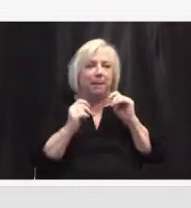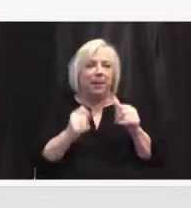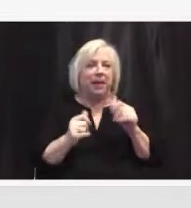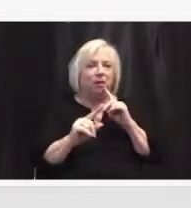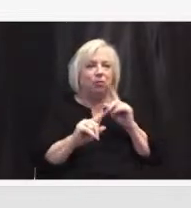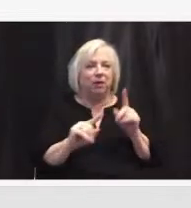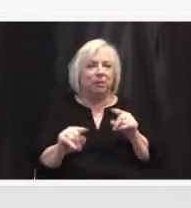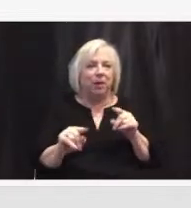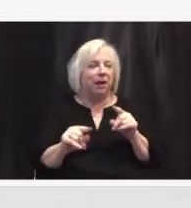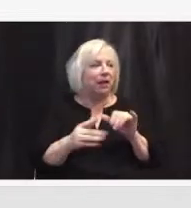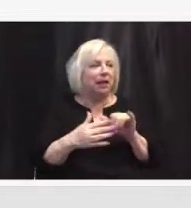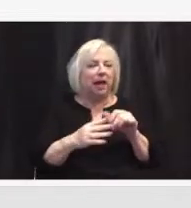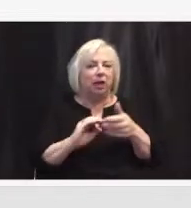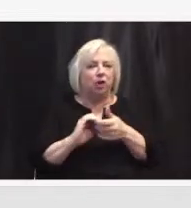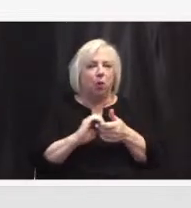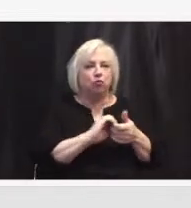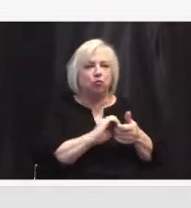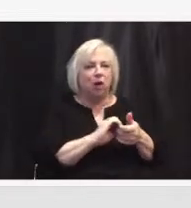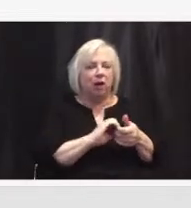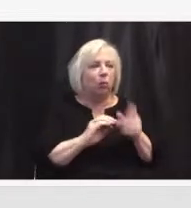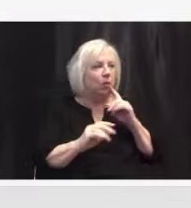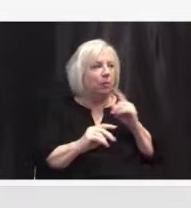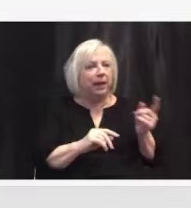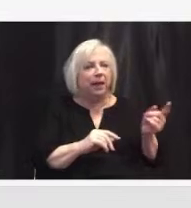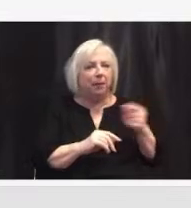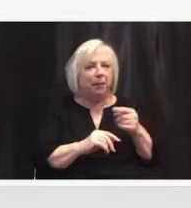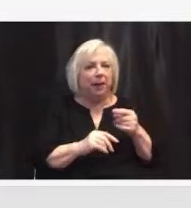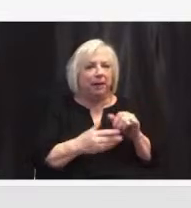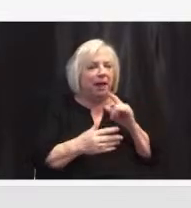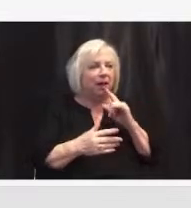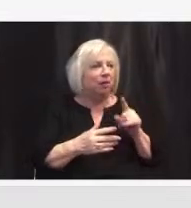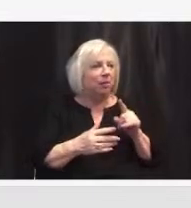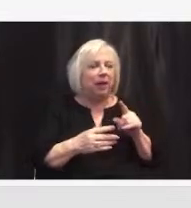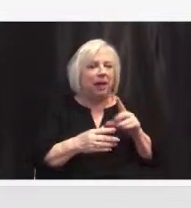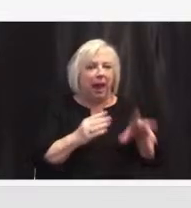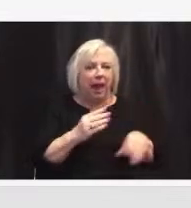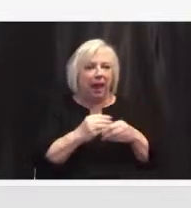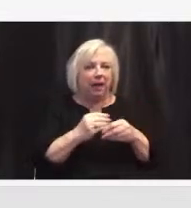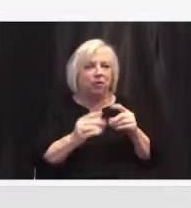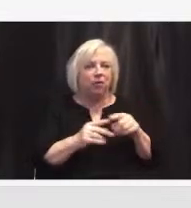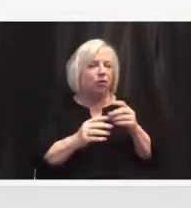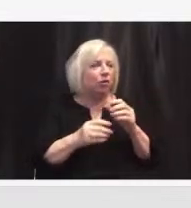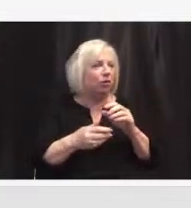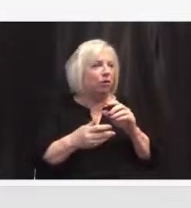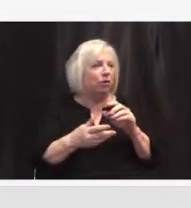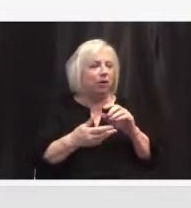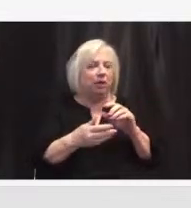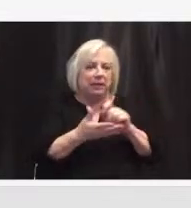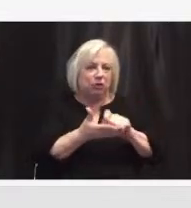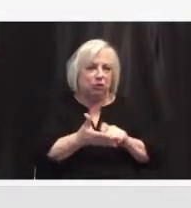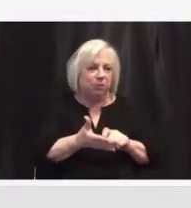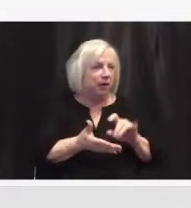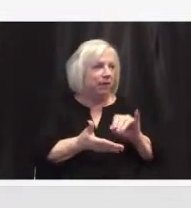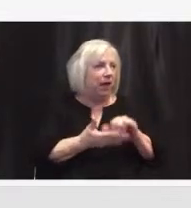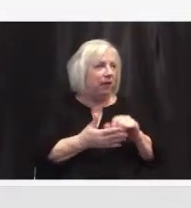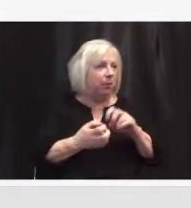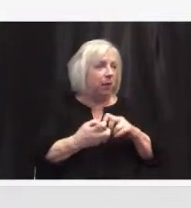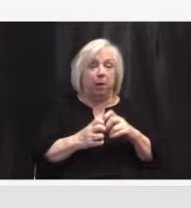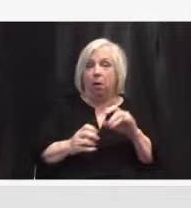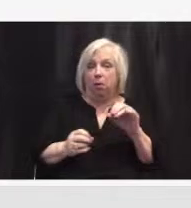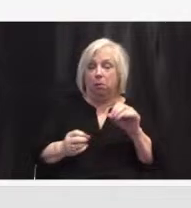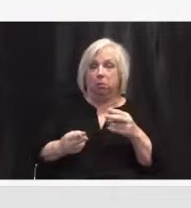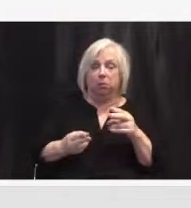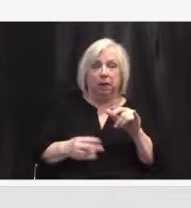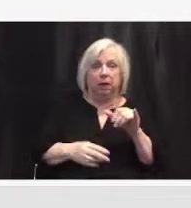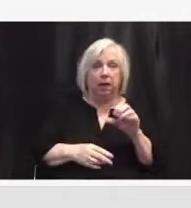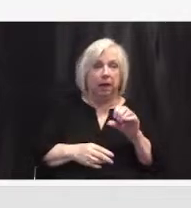like a tow truck will be coming in. That can be put into your description if that's a problem. Oh, that's what I mean. Yeah, but